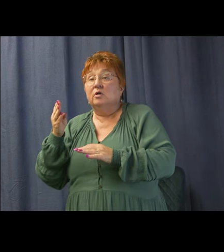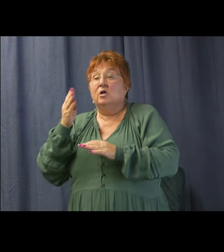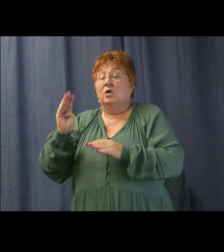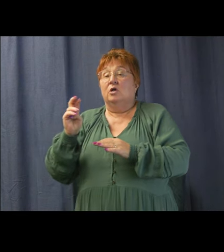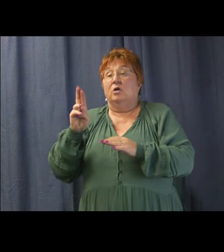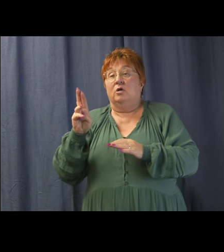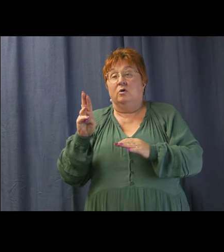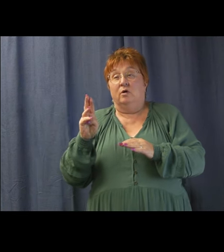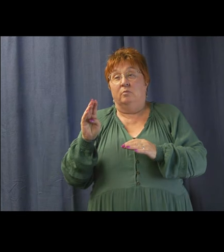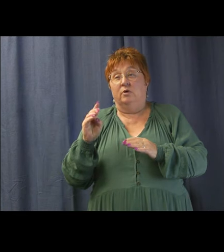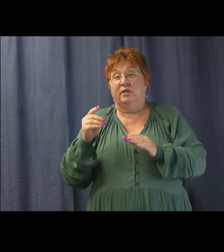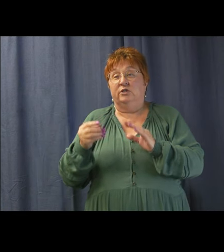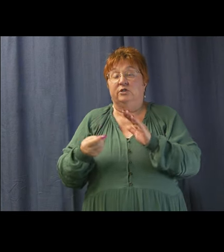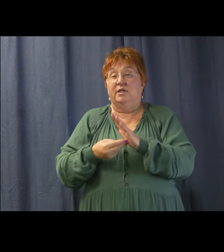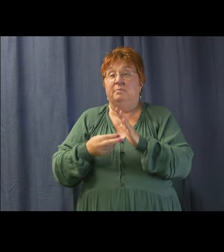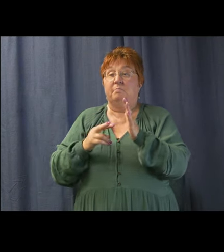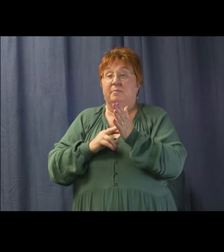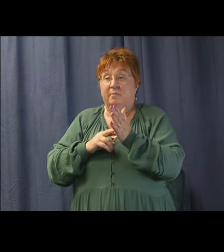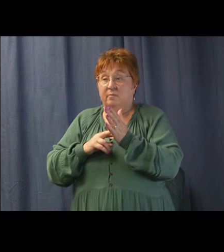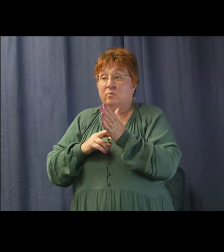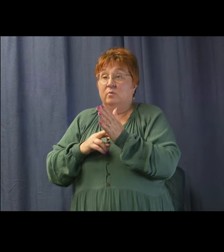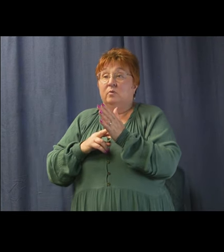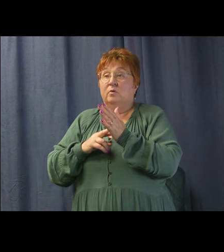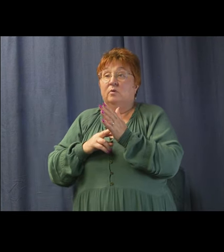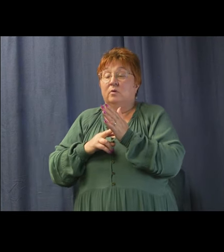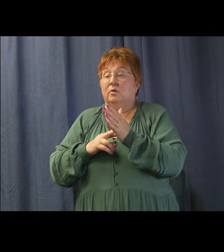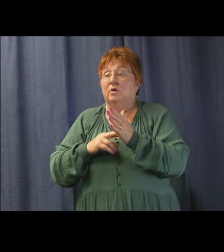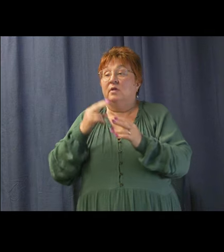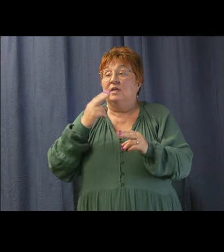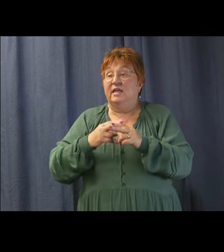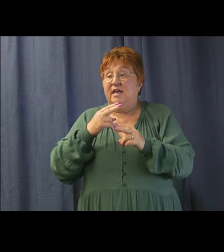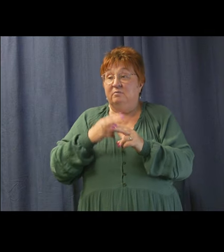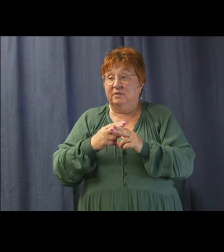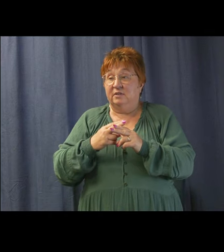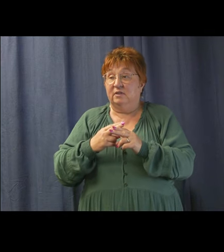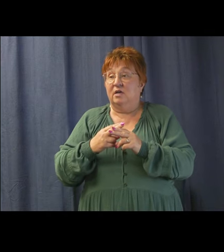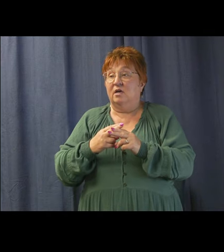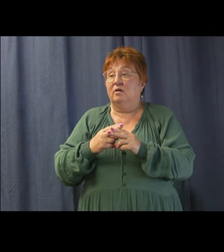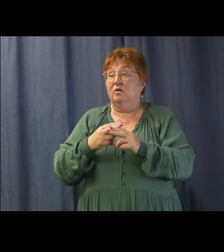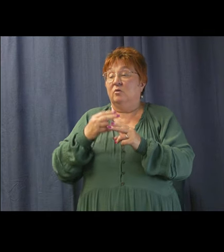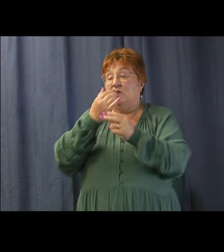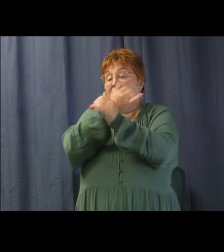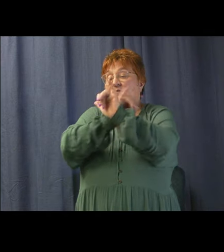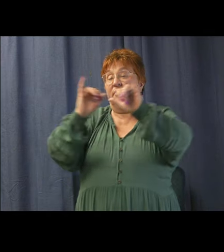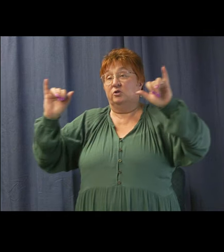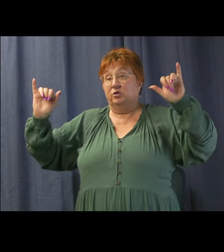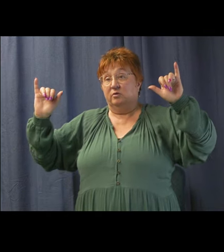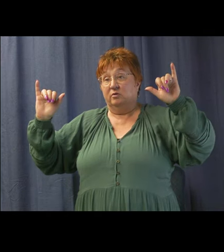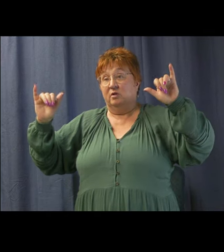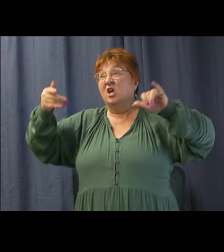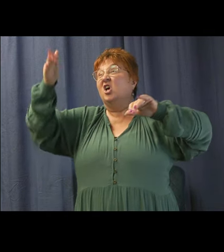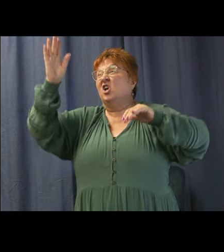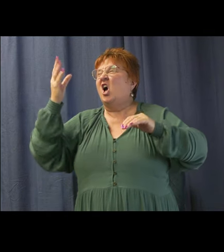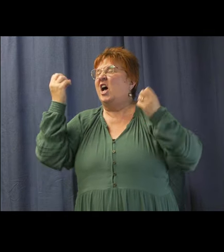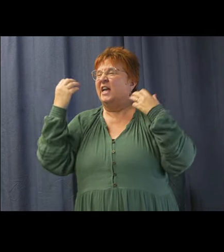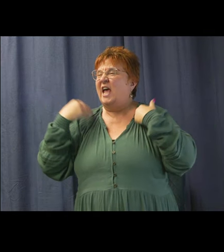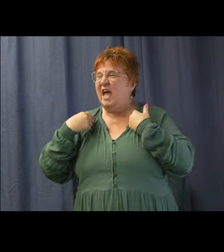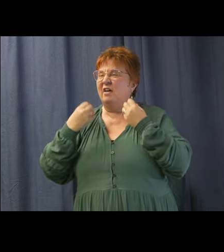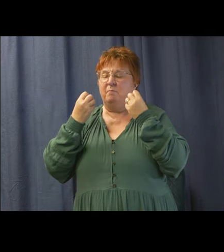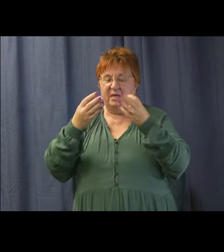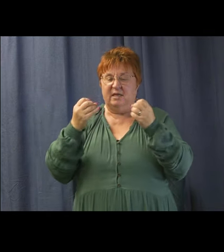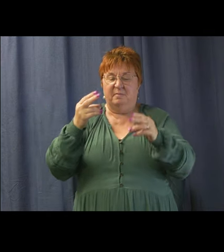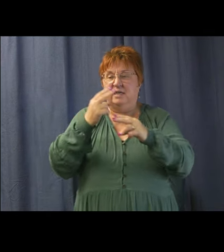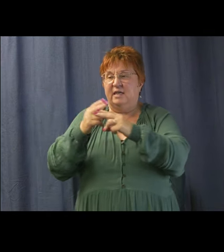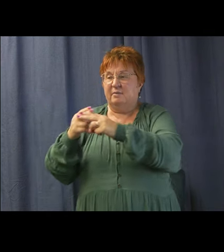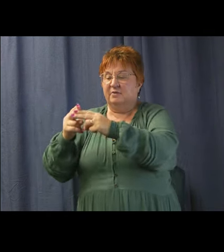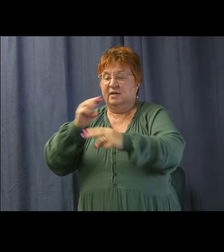Reshit in Israel, Reshit is one of the names of the Messiah. He has a lot of, God has lots of names. The Messiah has lots of